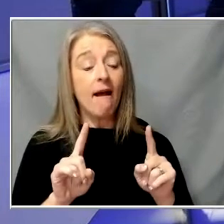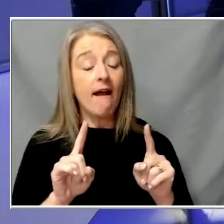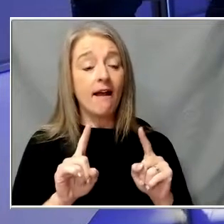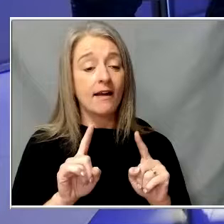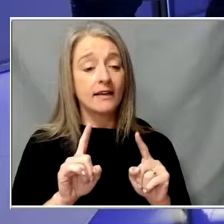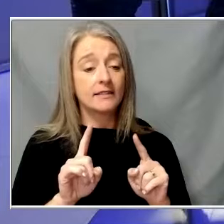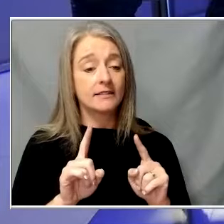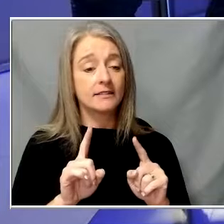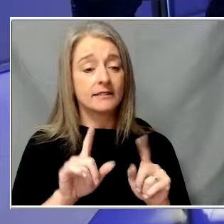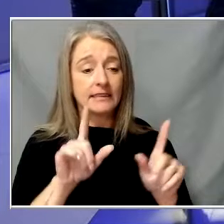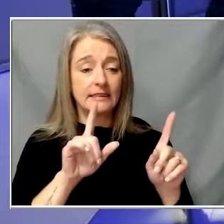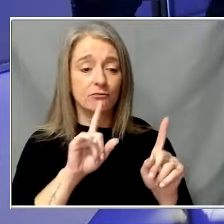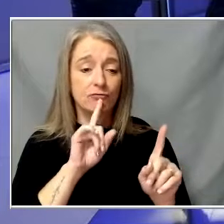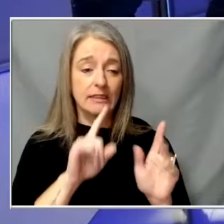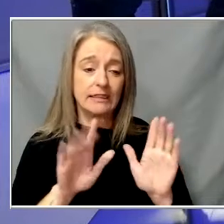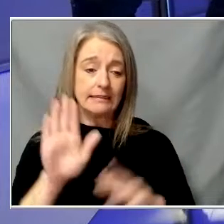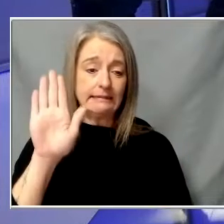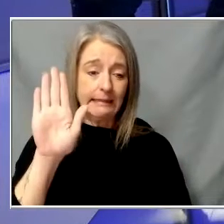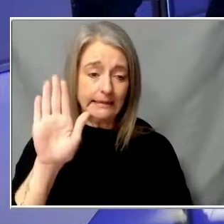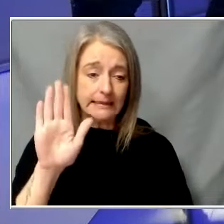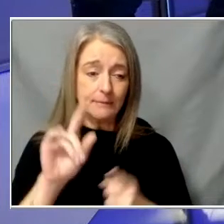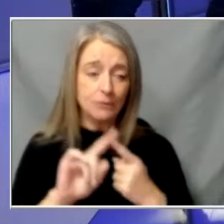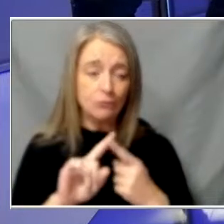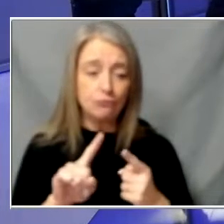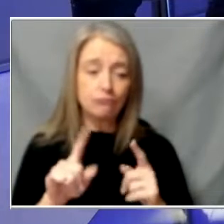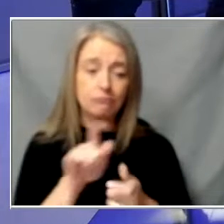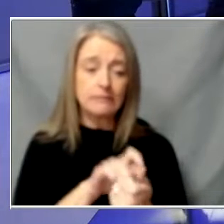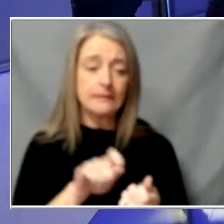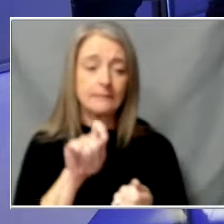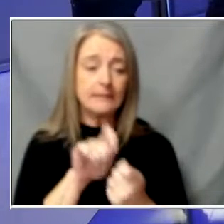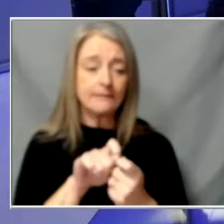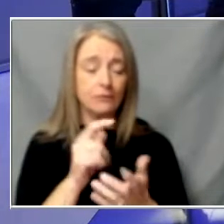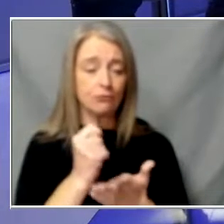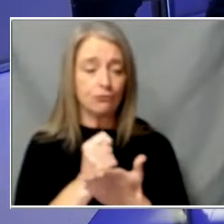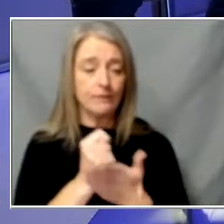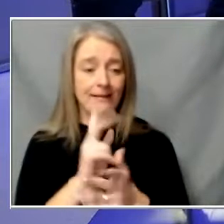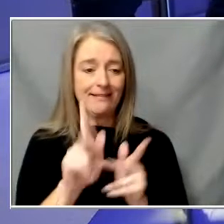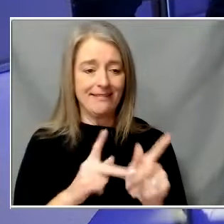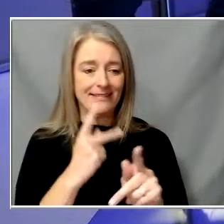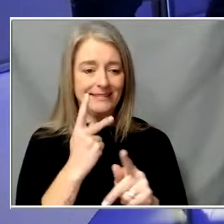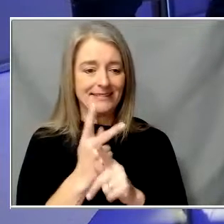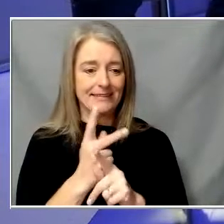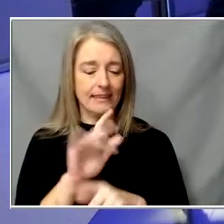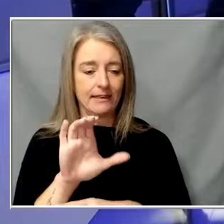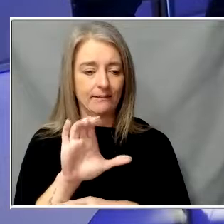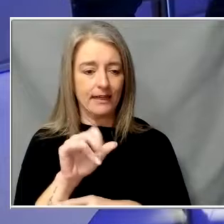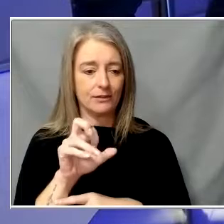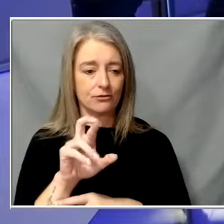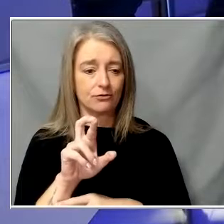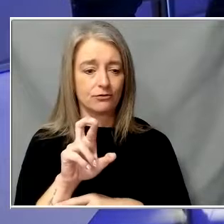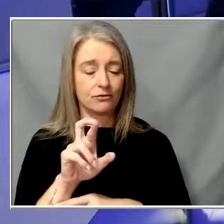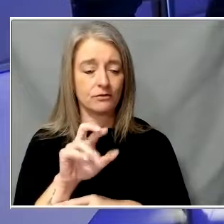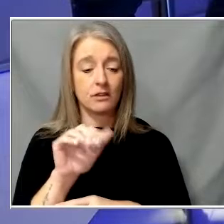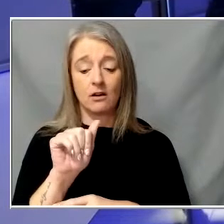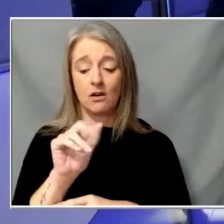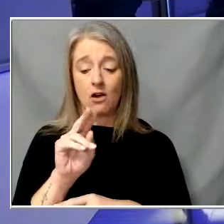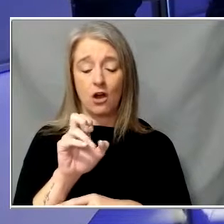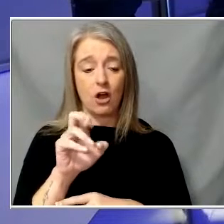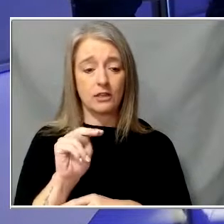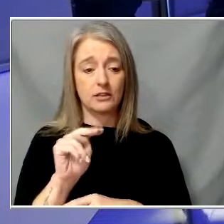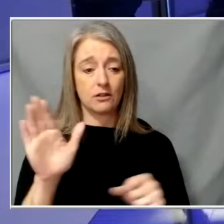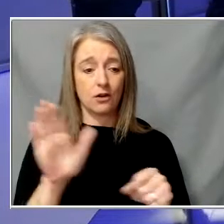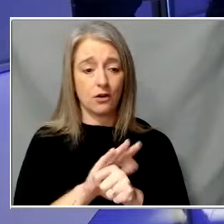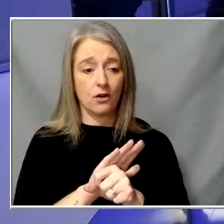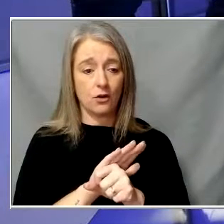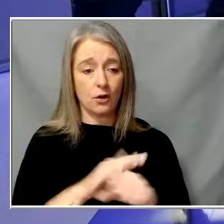was a testament to really specifically treating this type of cancer. Dr. Alcaspools, Austin had a total